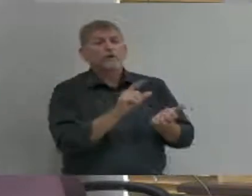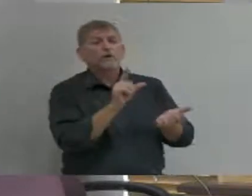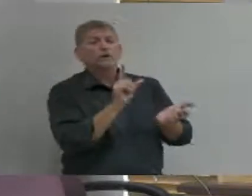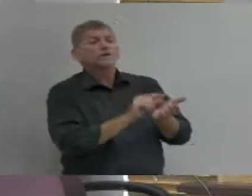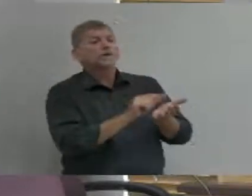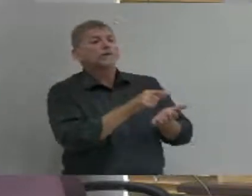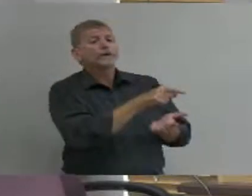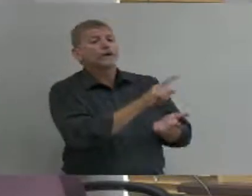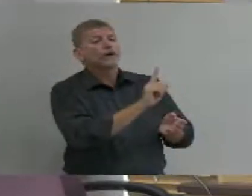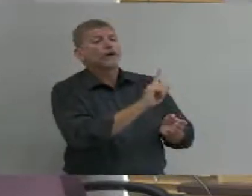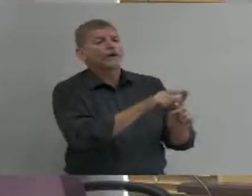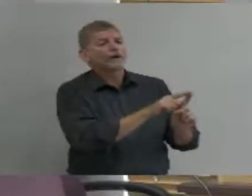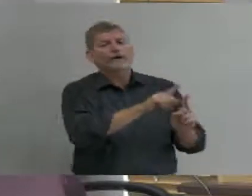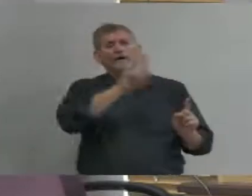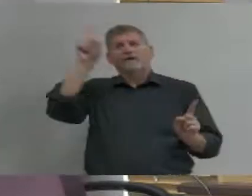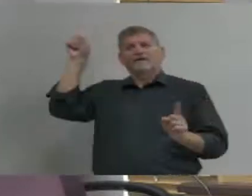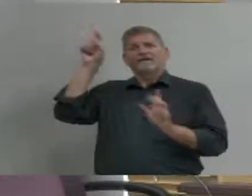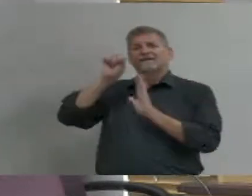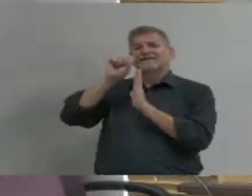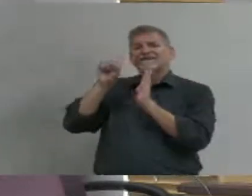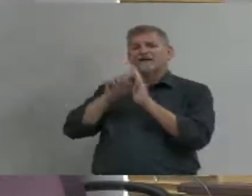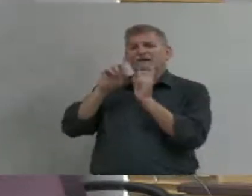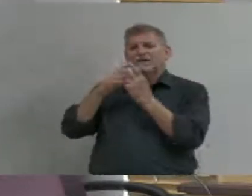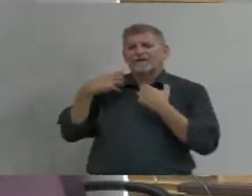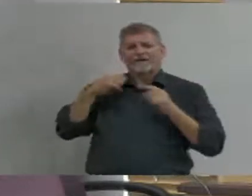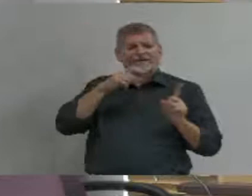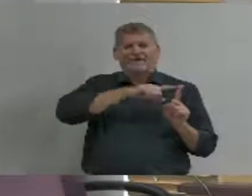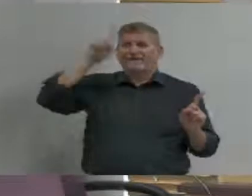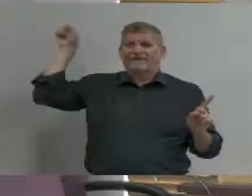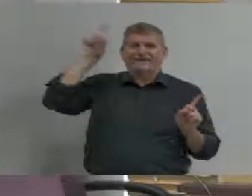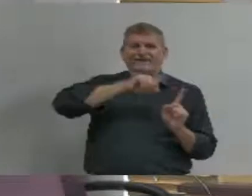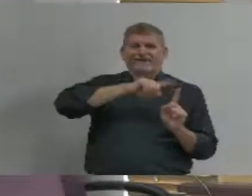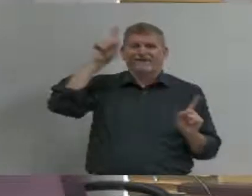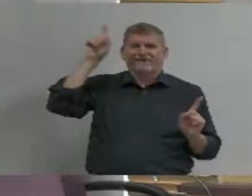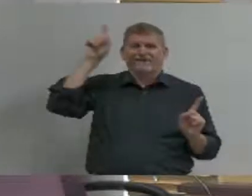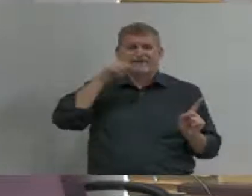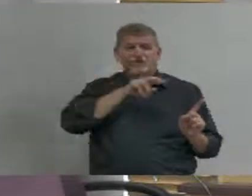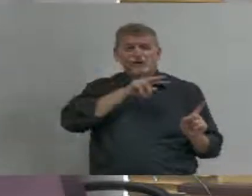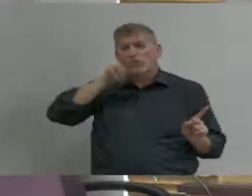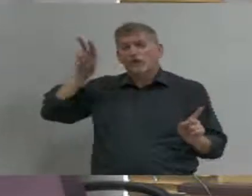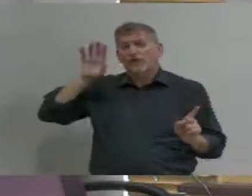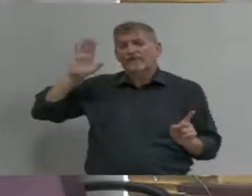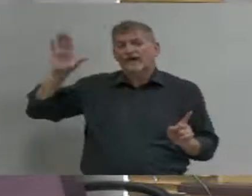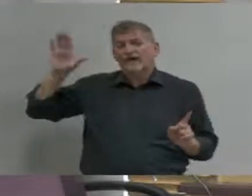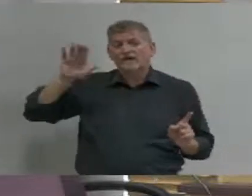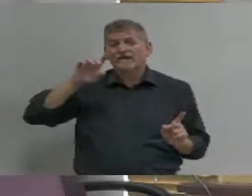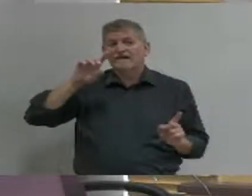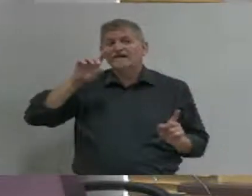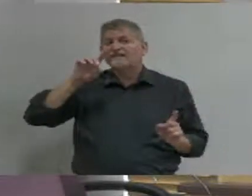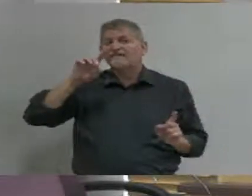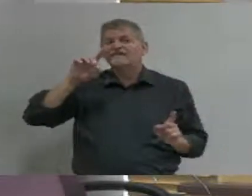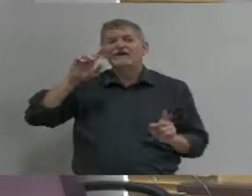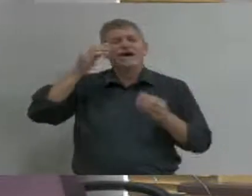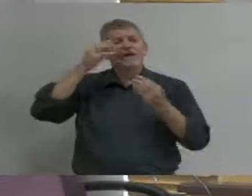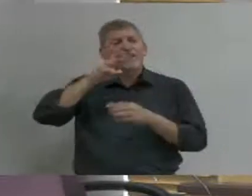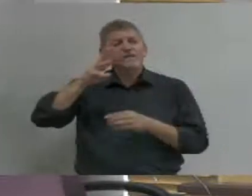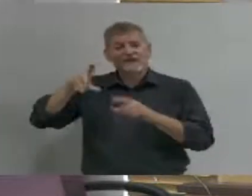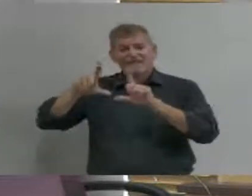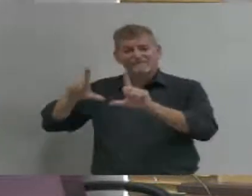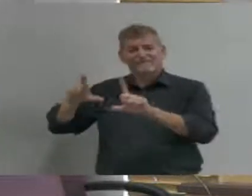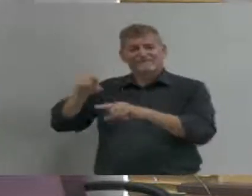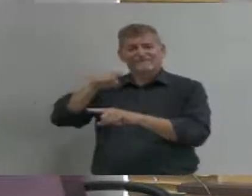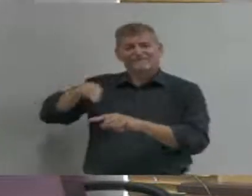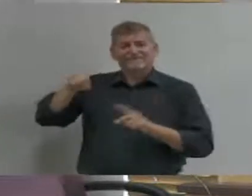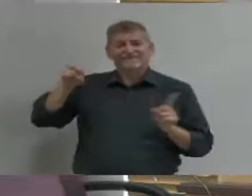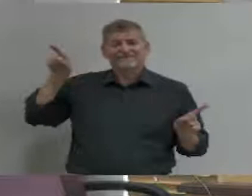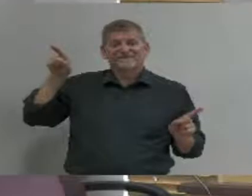Health dashboard. And if you do look at their dashboard, they list for Tippecanoe County